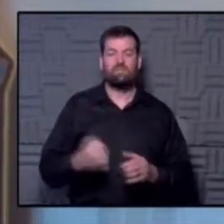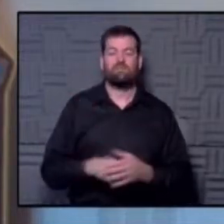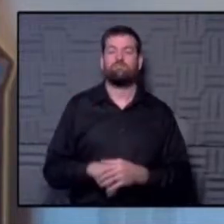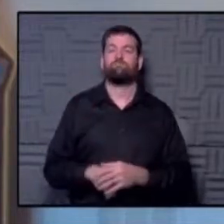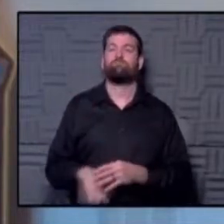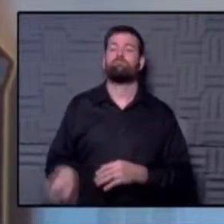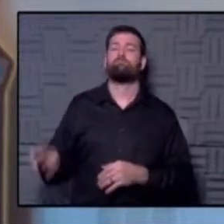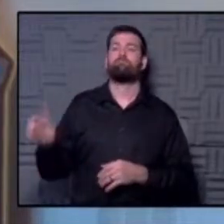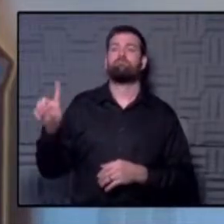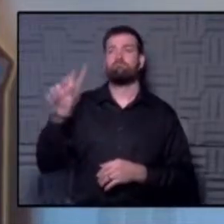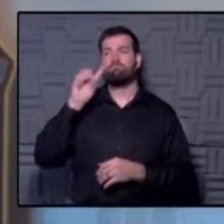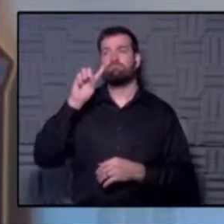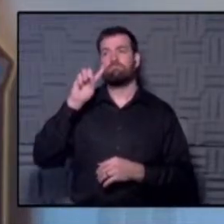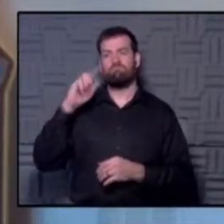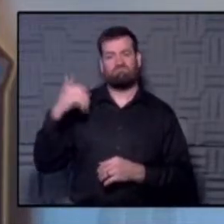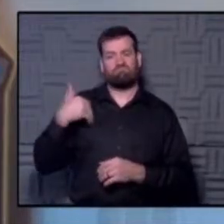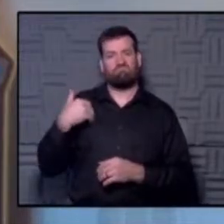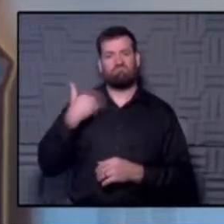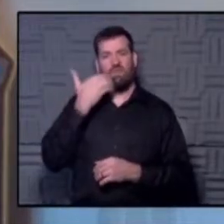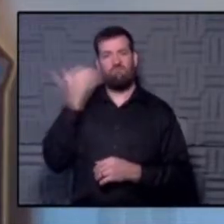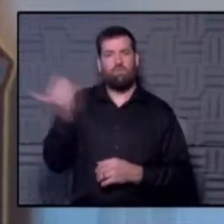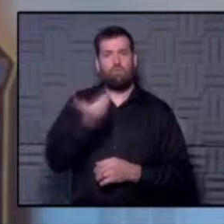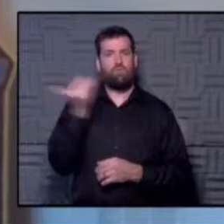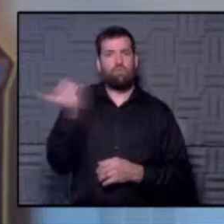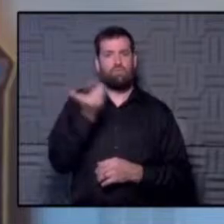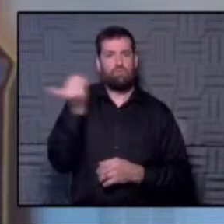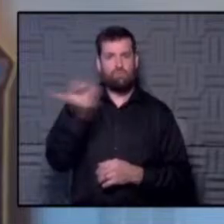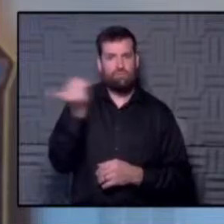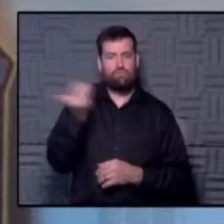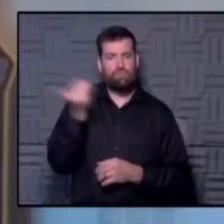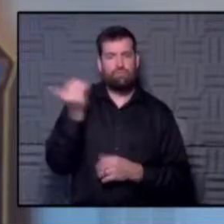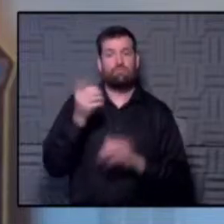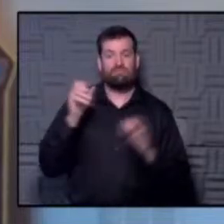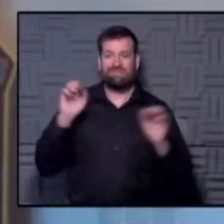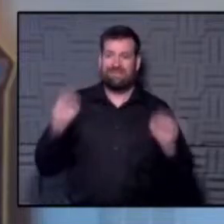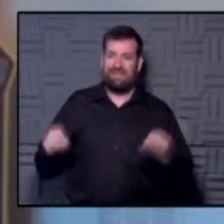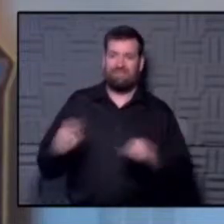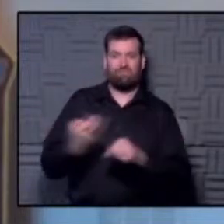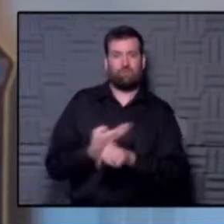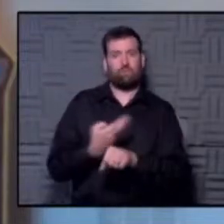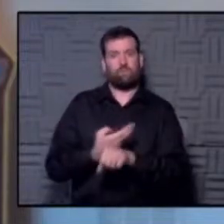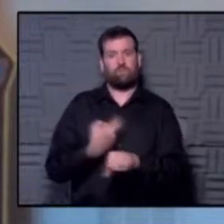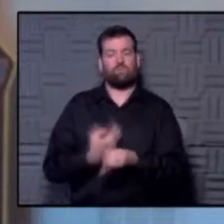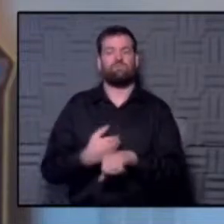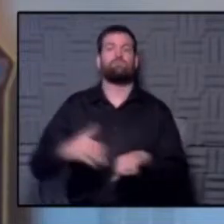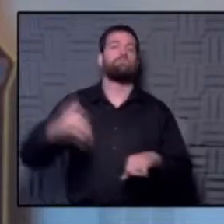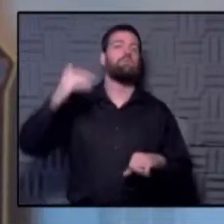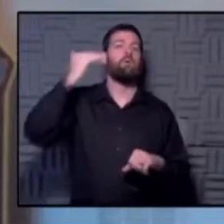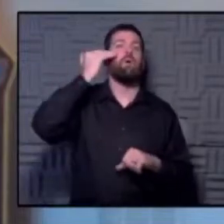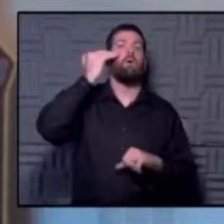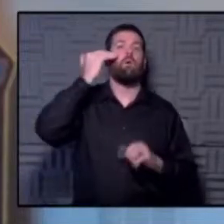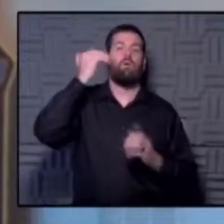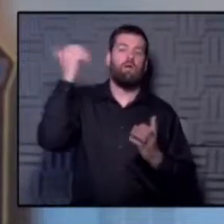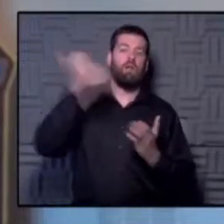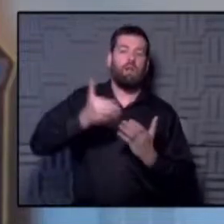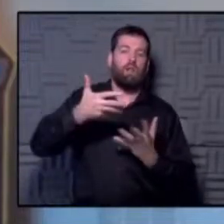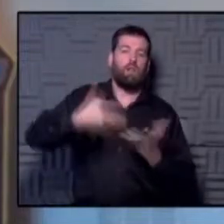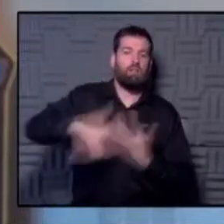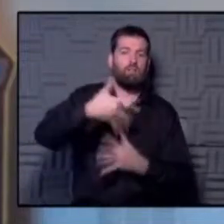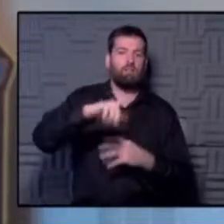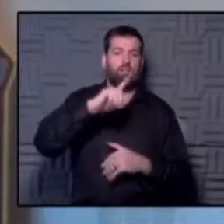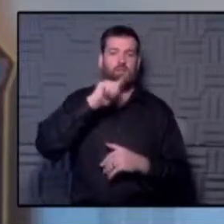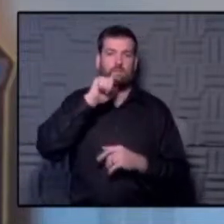that, we have this phone in our pocket, we should be able to use it to know whether we've been near somebody who's